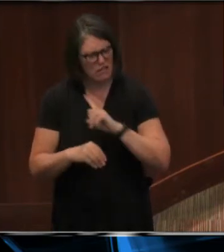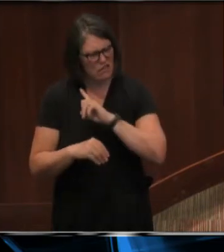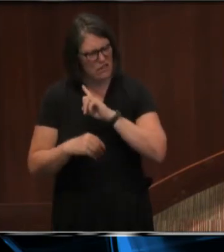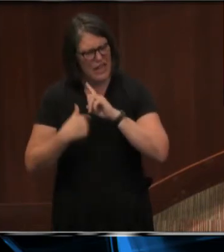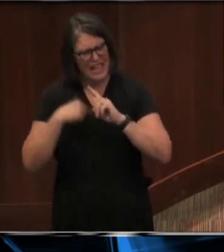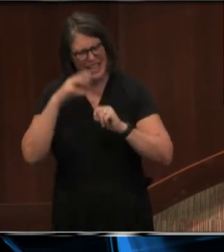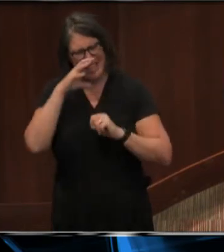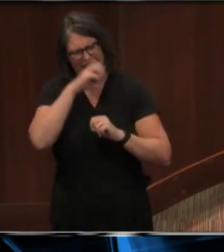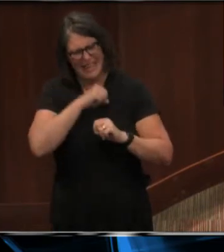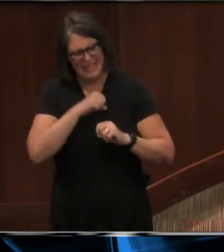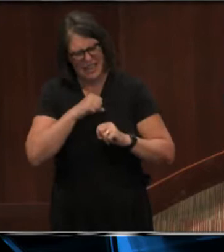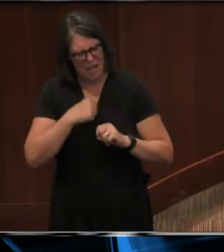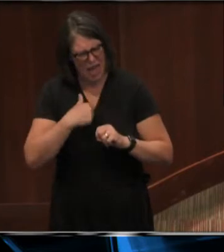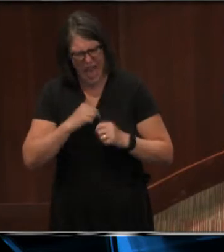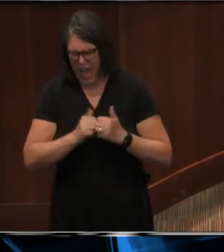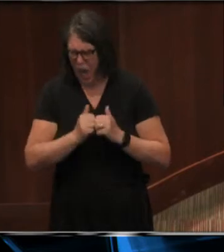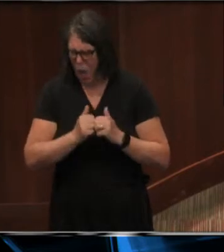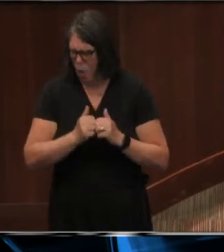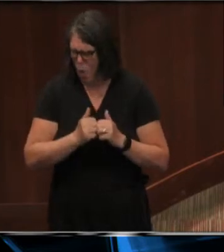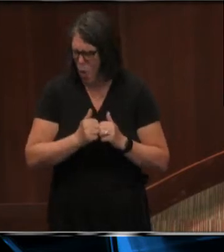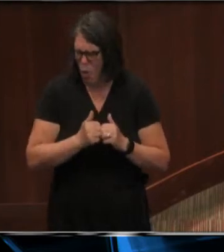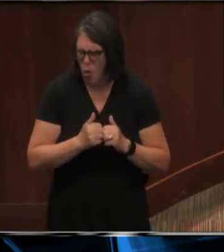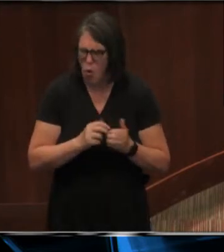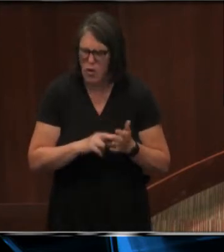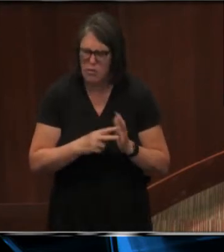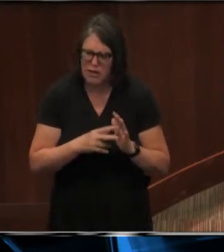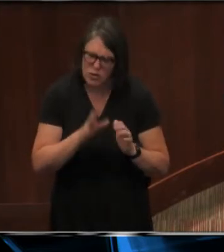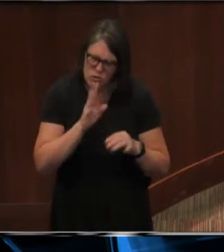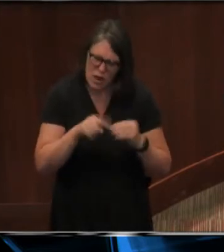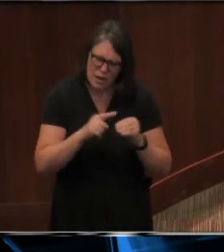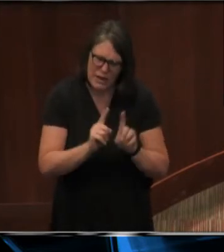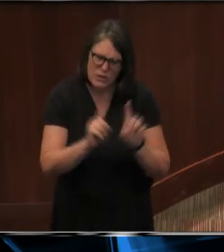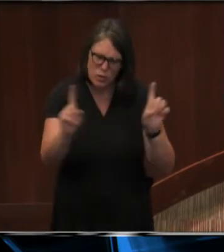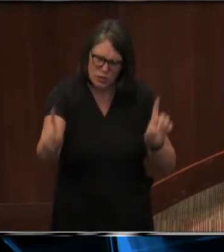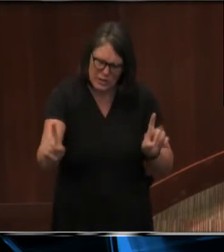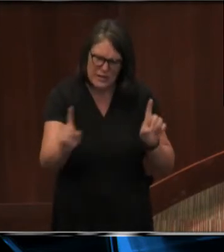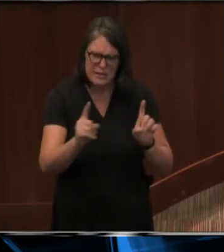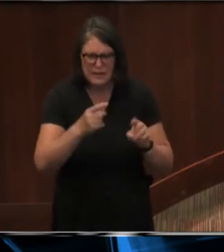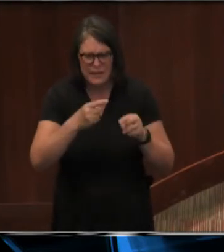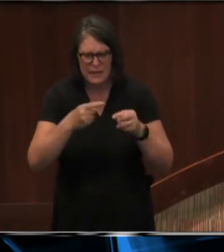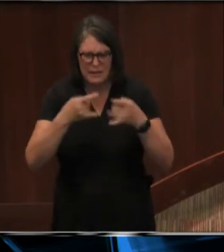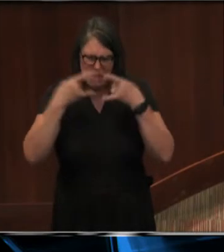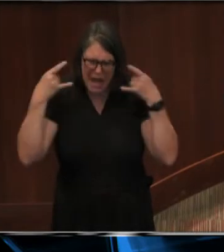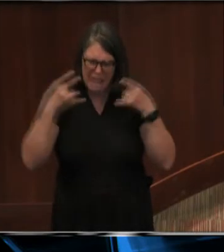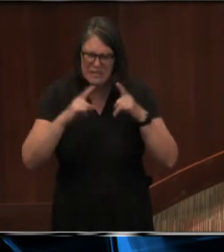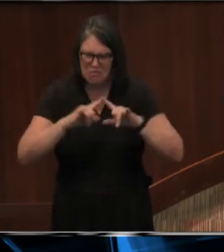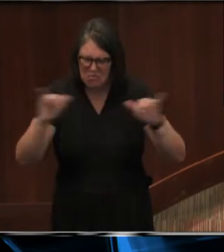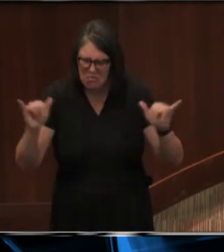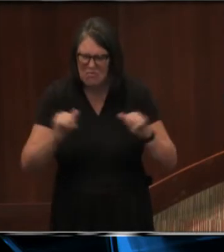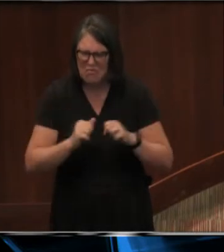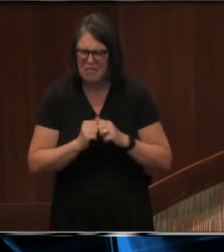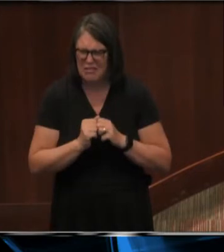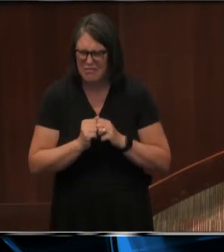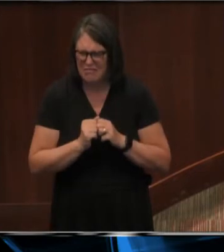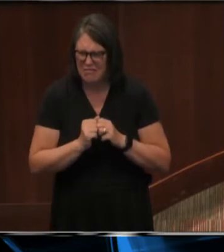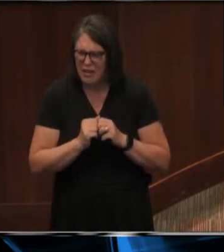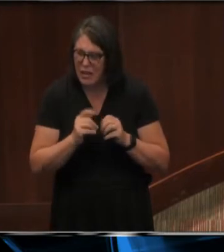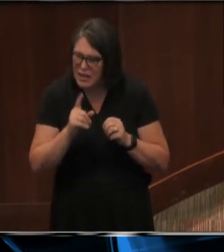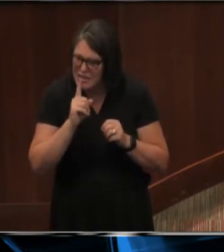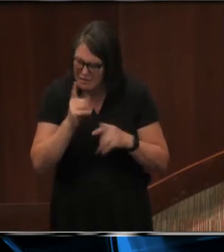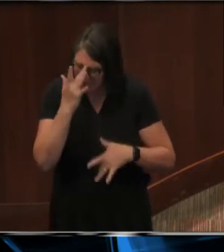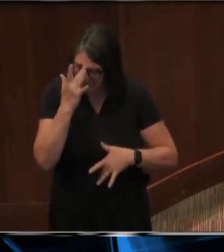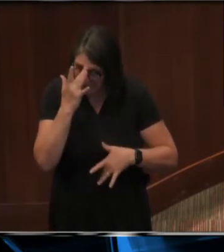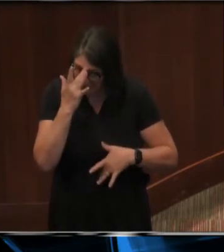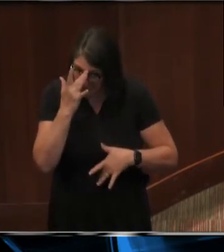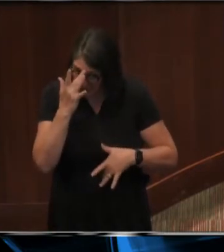just, how are we going to do, I know, you've talked about social distancing and wearing of masks, et cetera. Is the